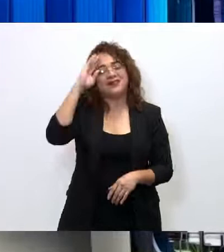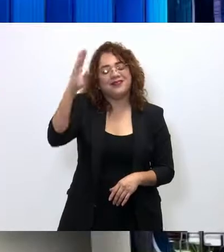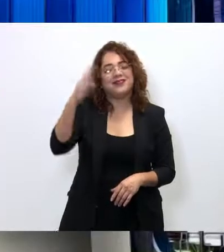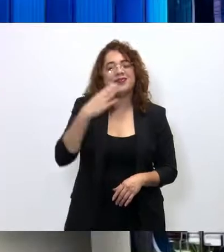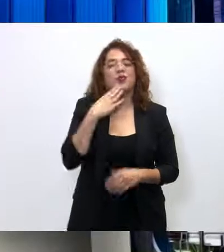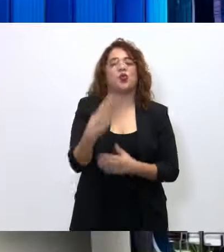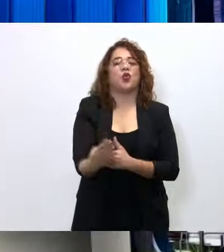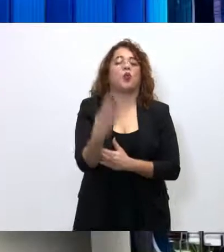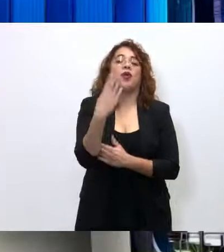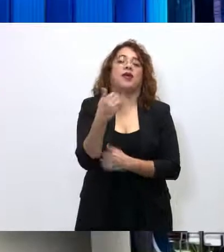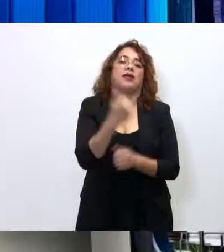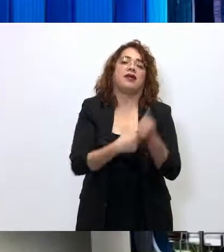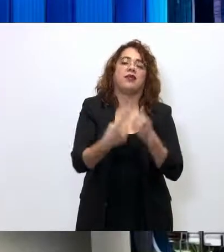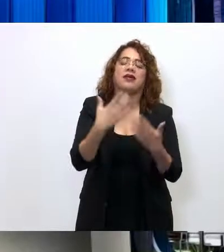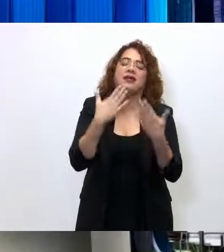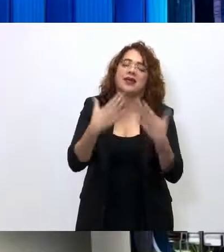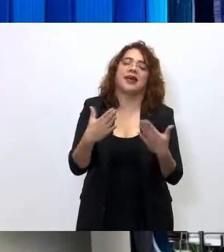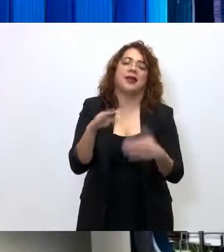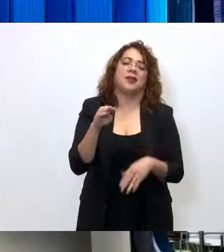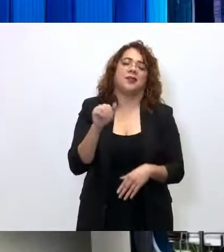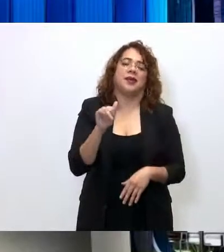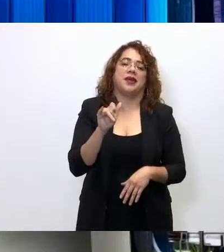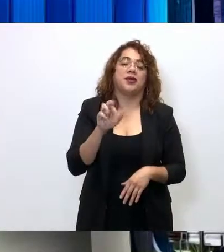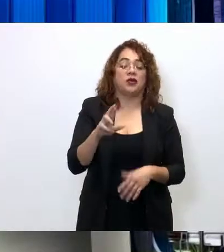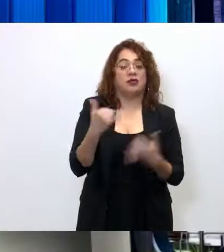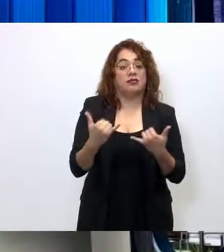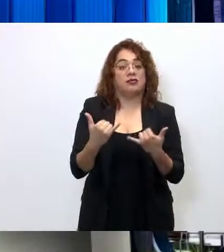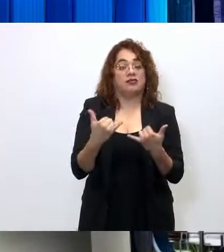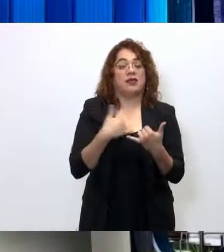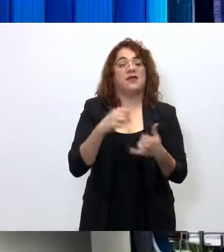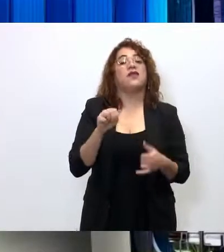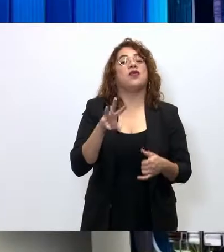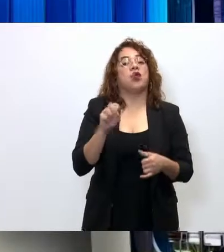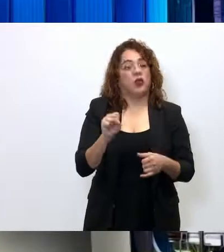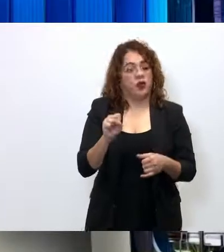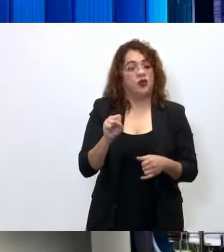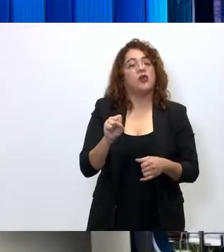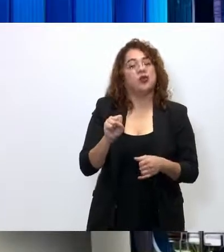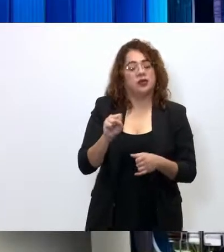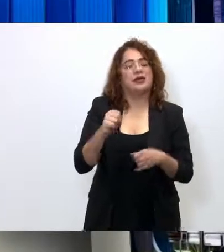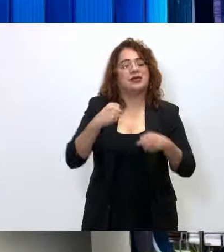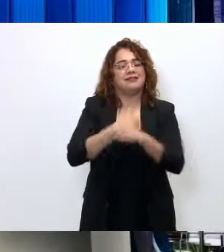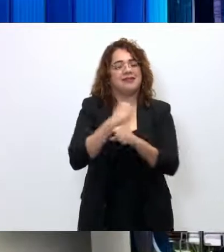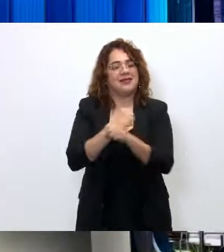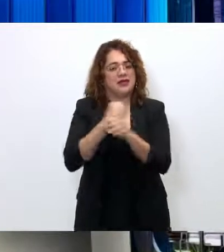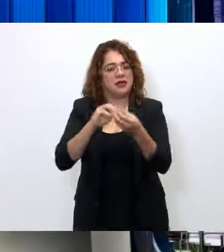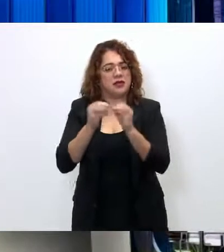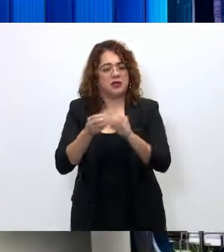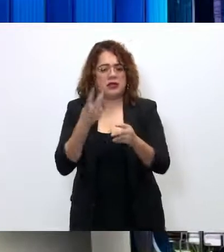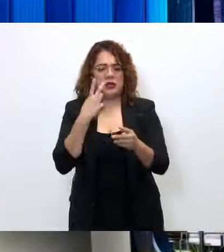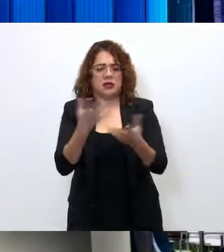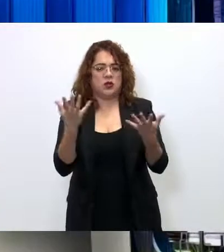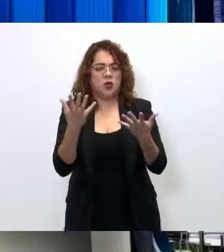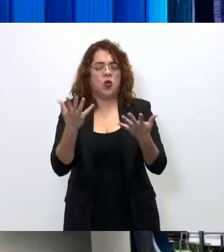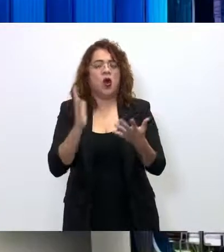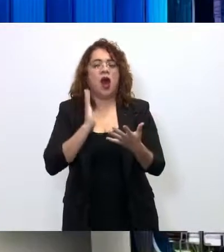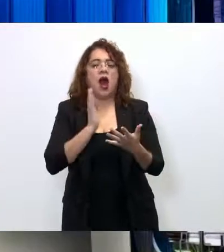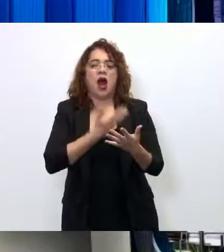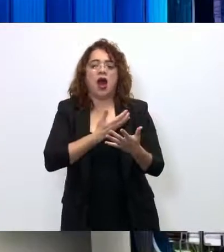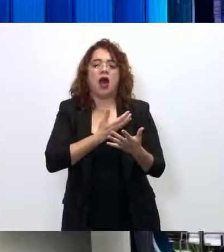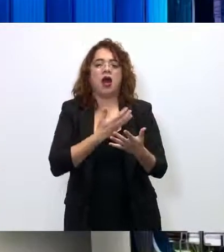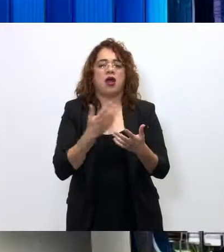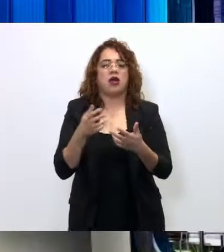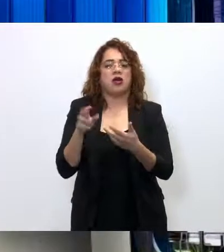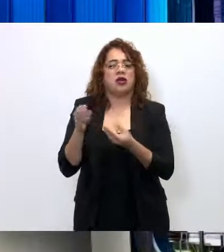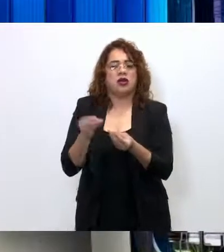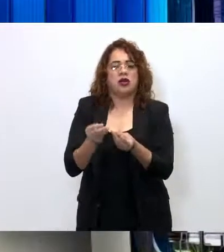and thank you, Mayor. Today I'm going to share data to give you a sense of where our transmission indicators stand, and so